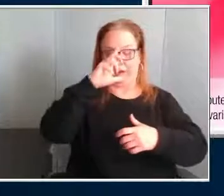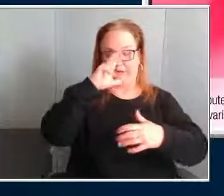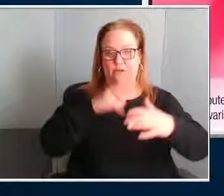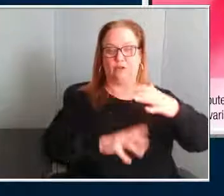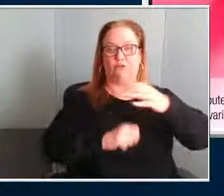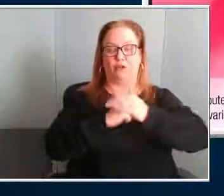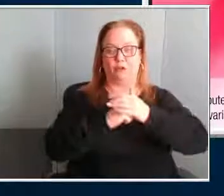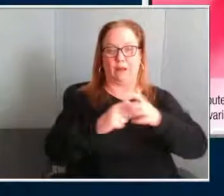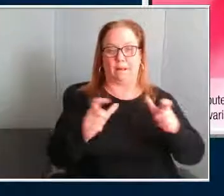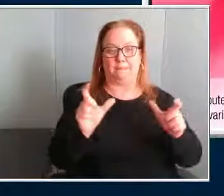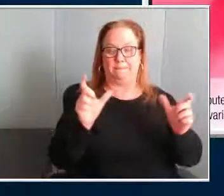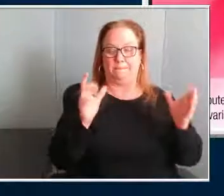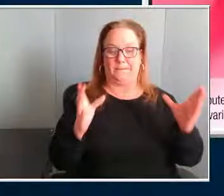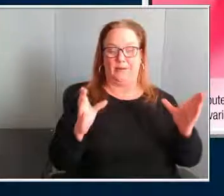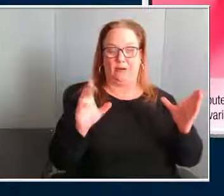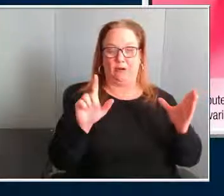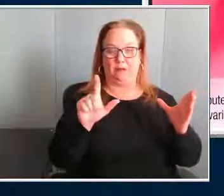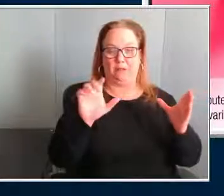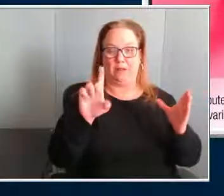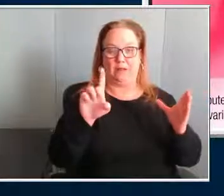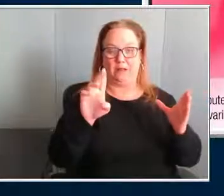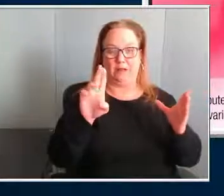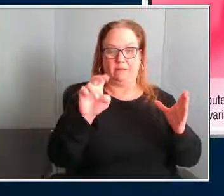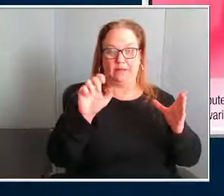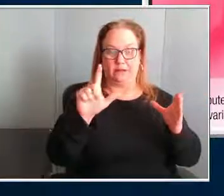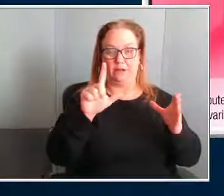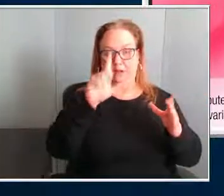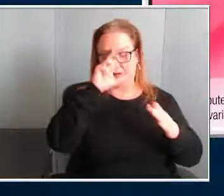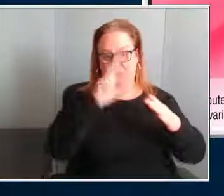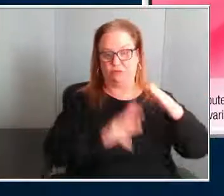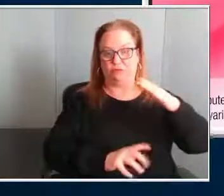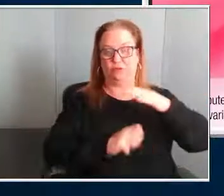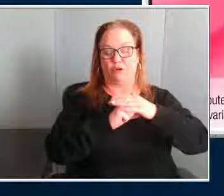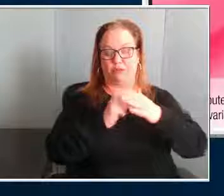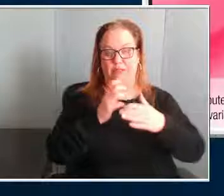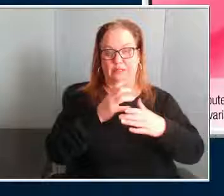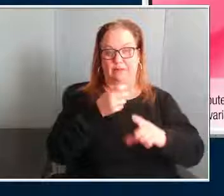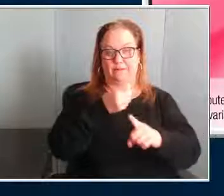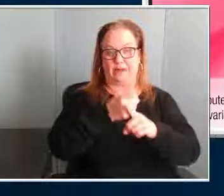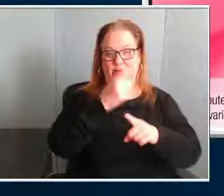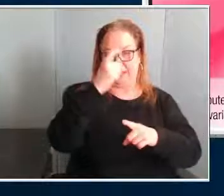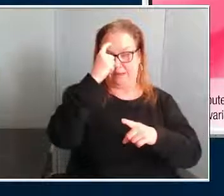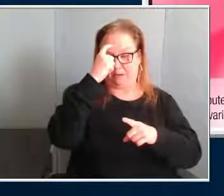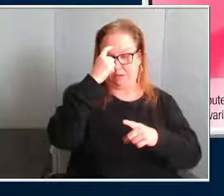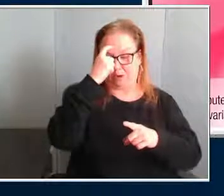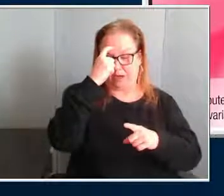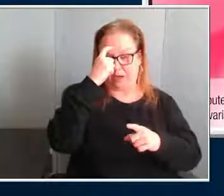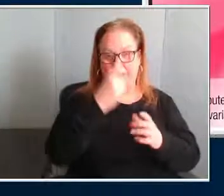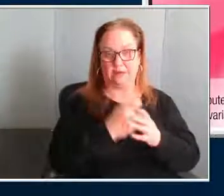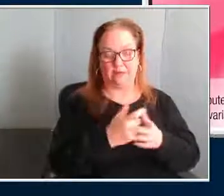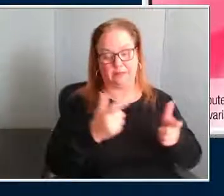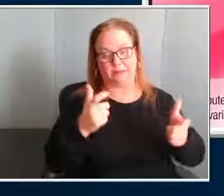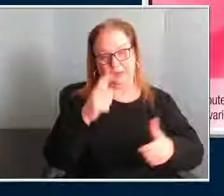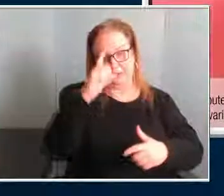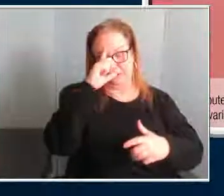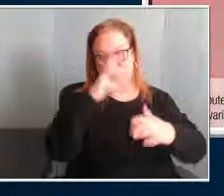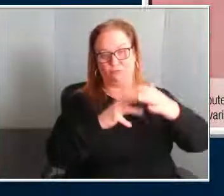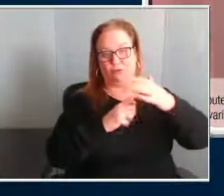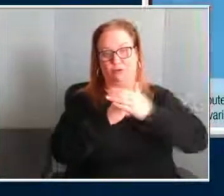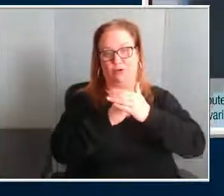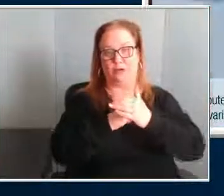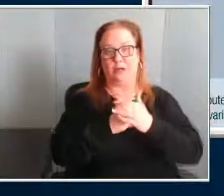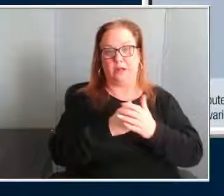a bigger blood vessel and a bigger completed stroke that's affecting the brain and like a really big stroke that leaves you paralyzed on one side.